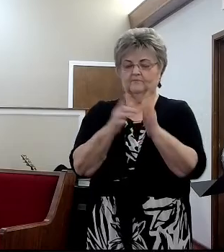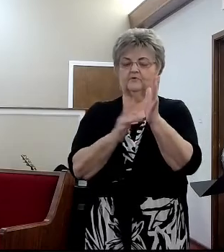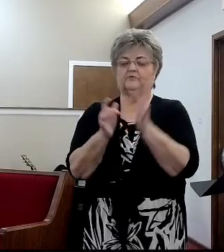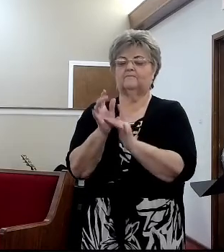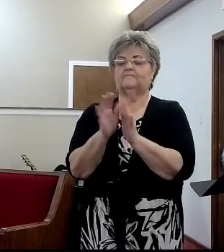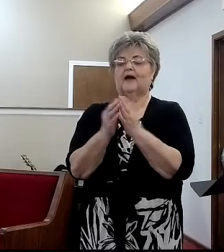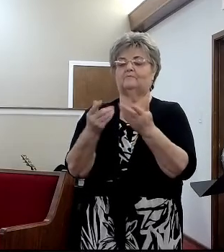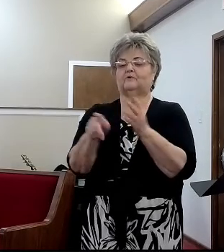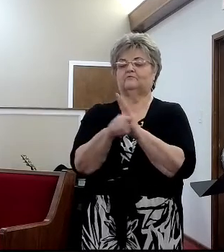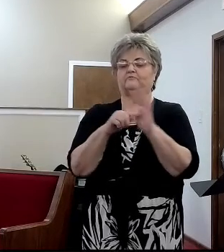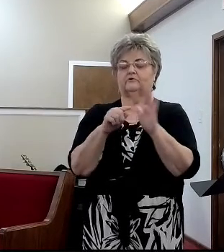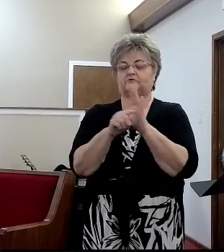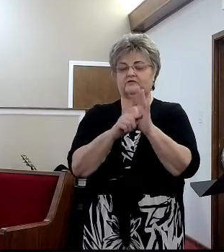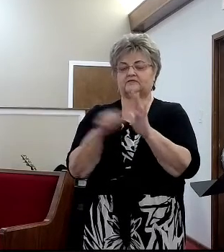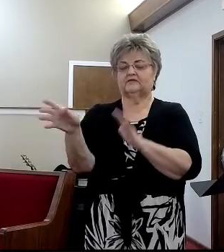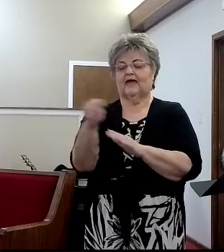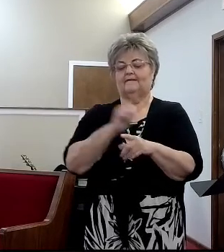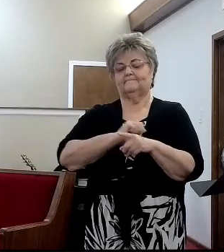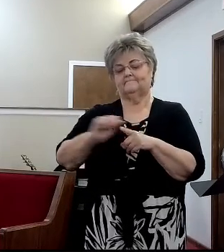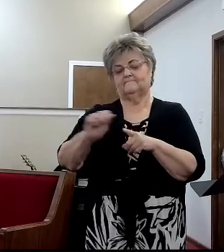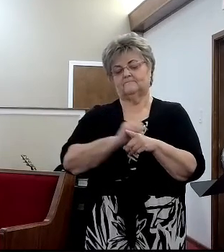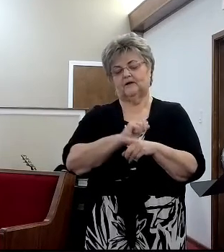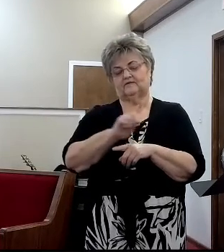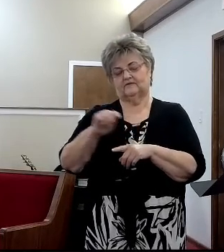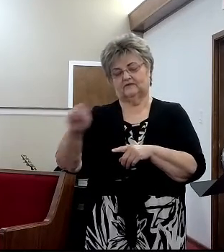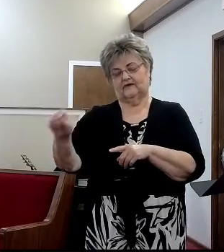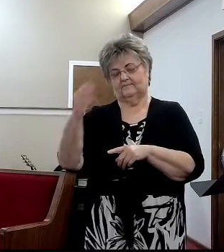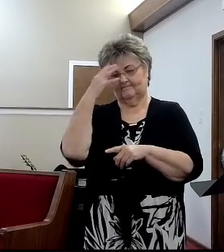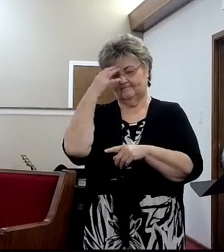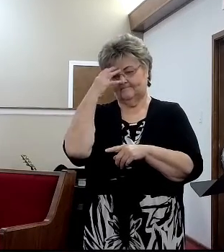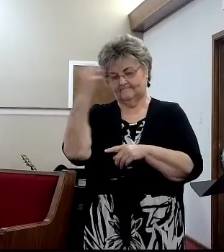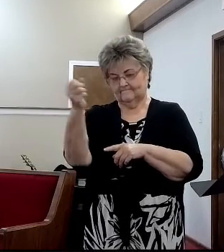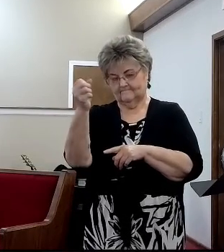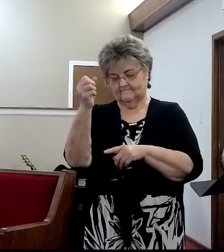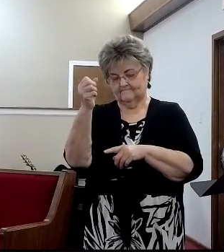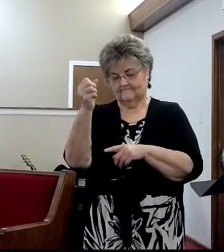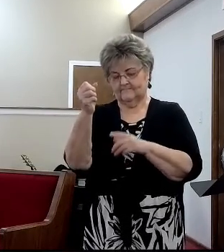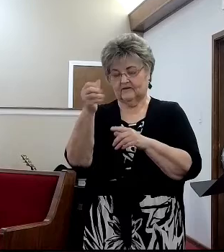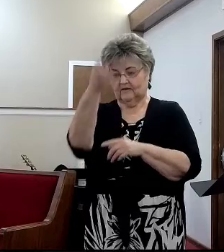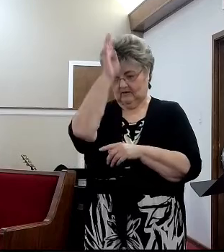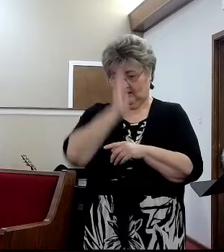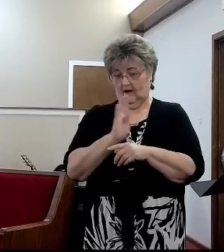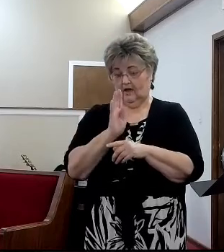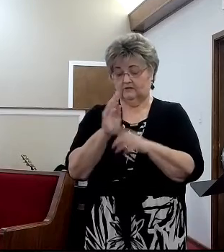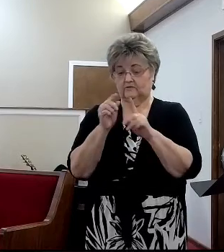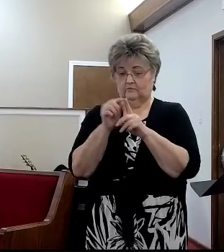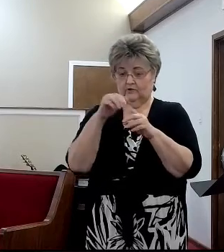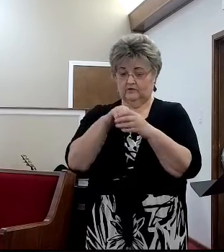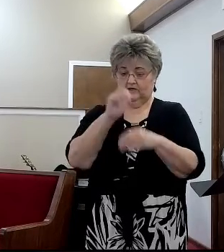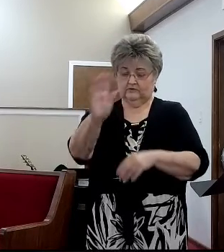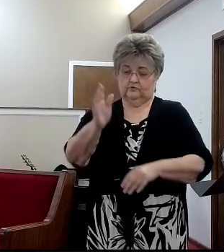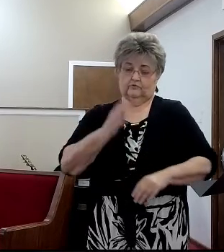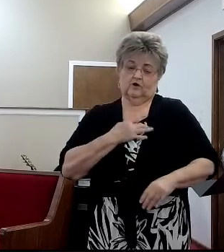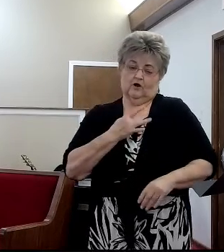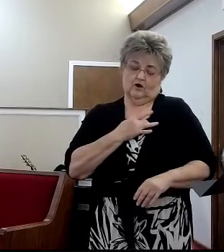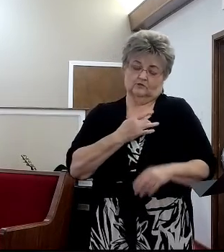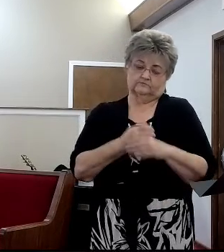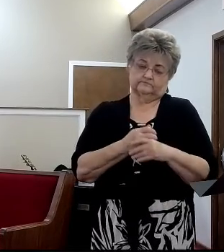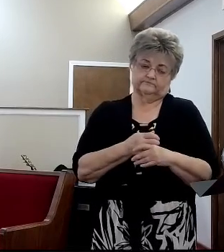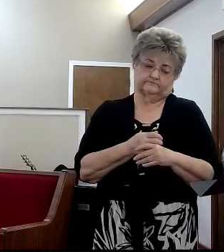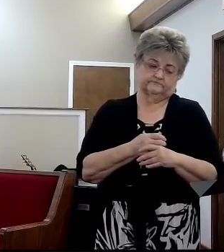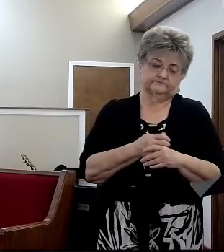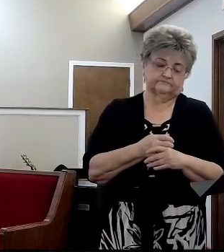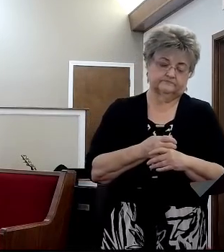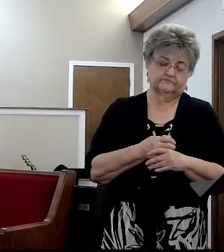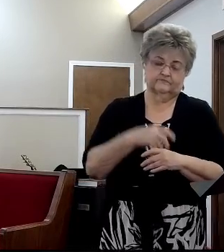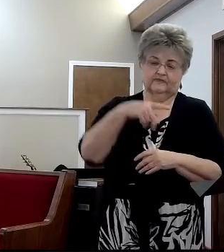to practice. So we should hide the Word into our hearts. The Bible says that. So how does